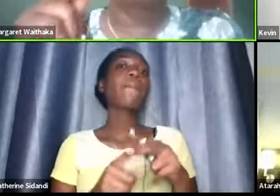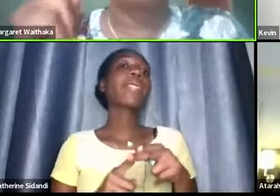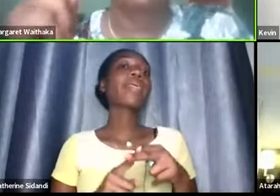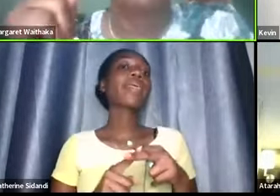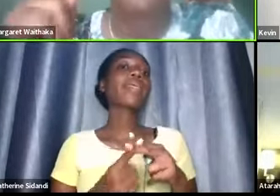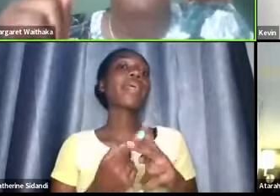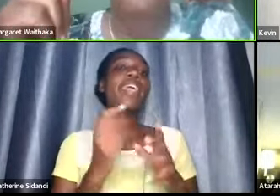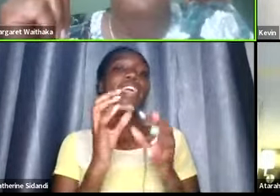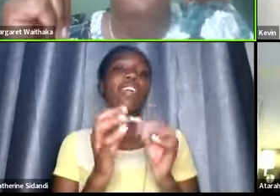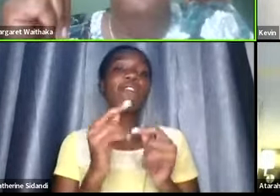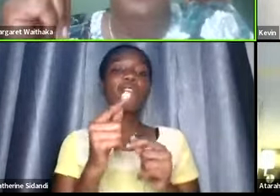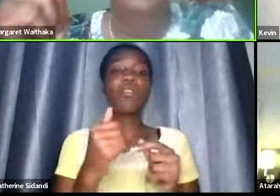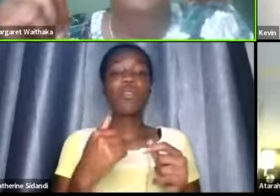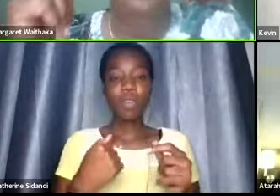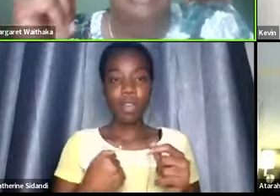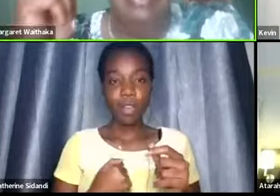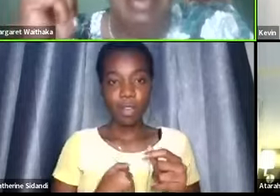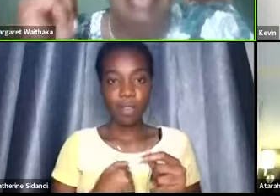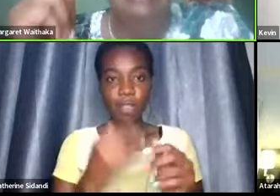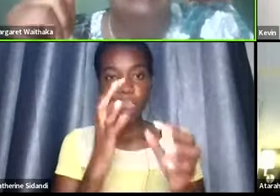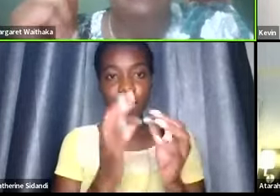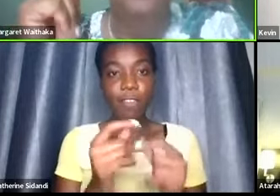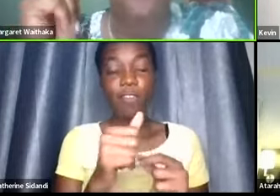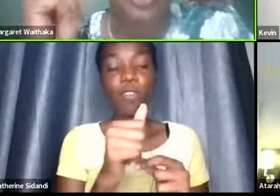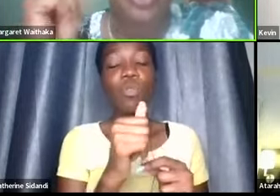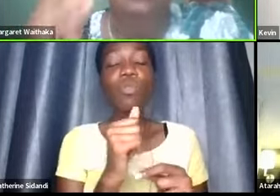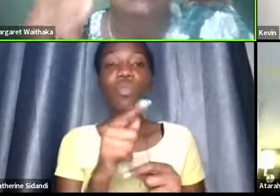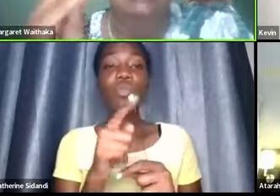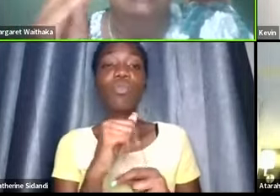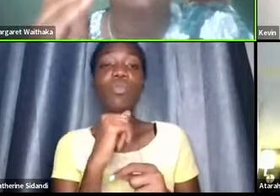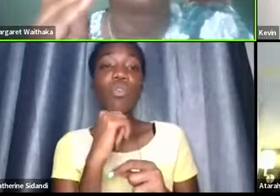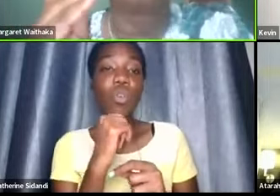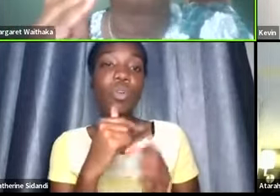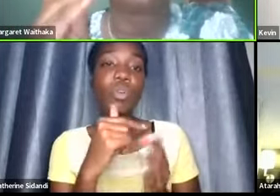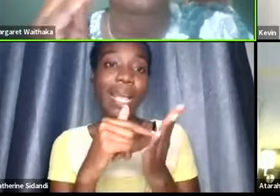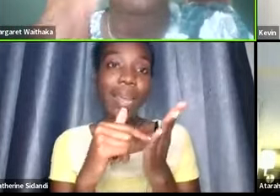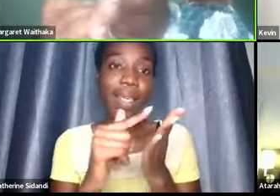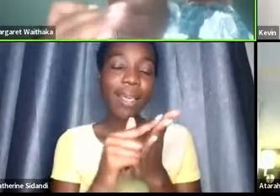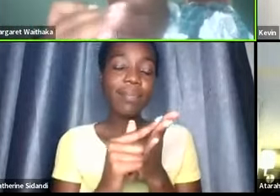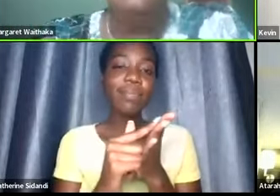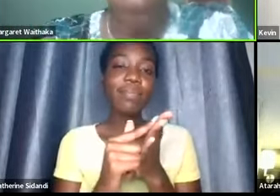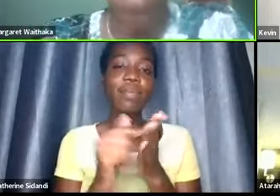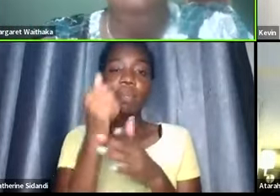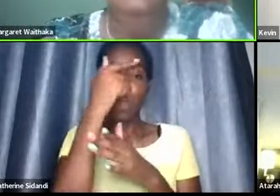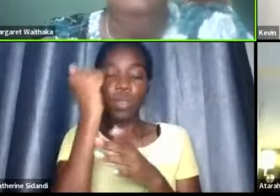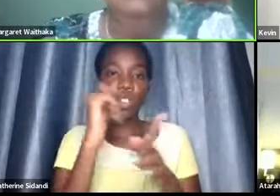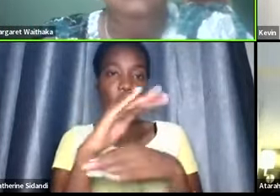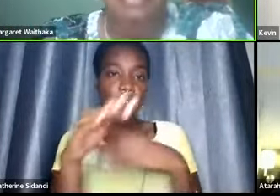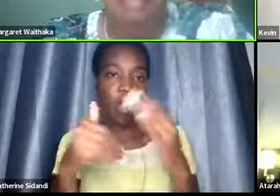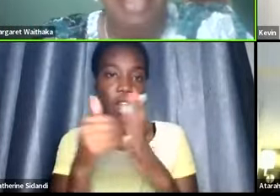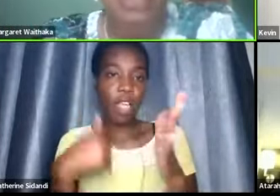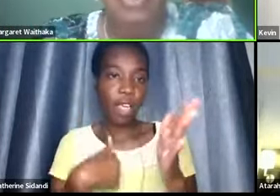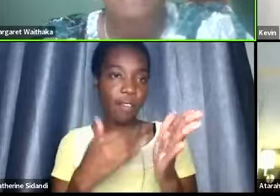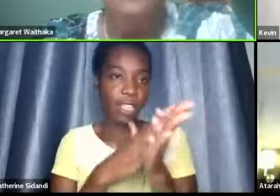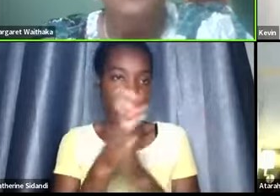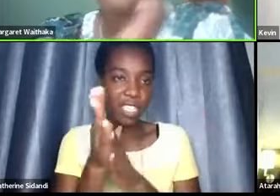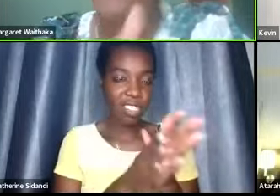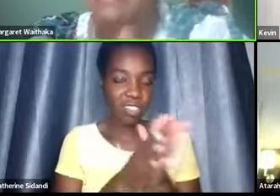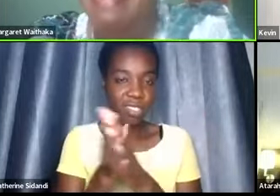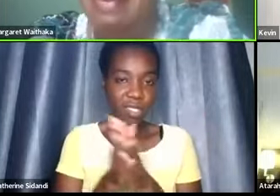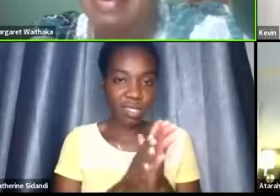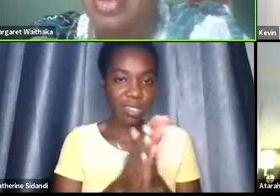you are not aligned, like if you are not aligned, because everybody has some interest and passion, and you